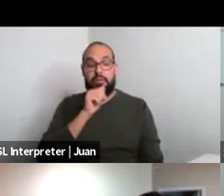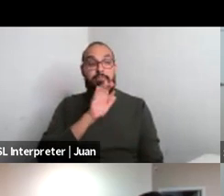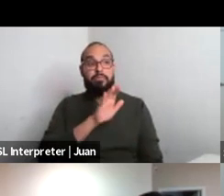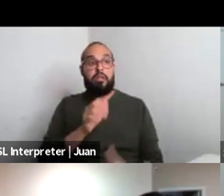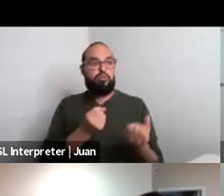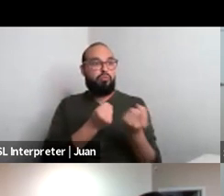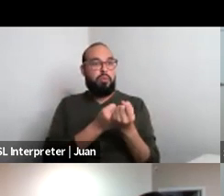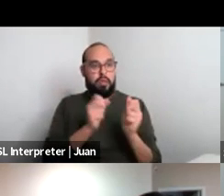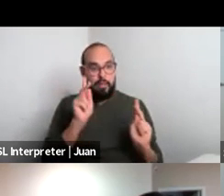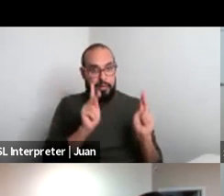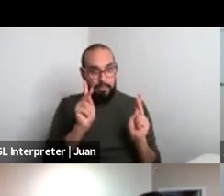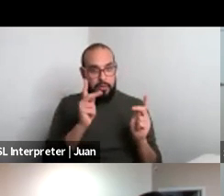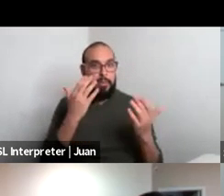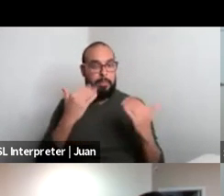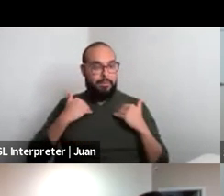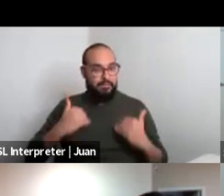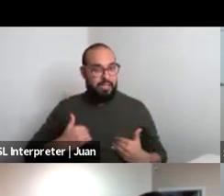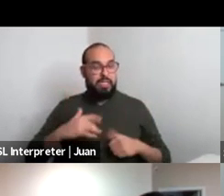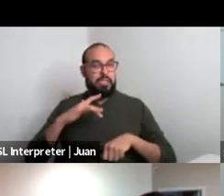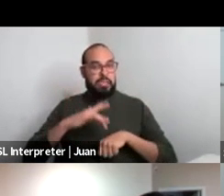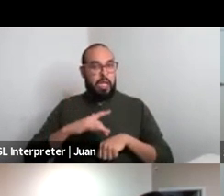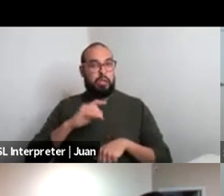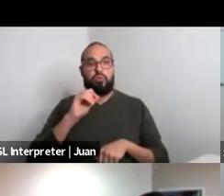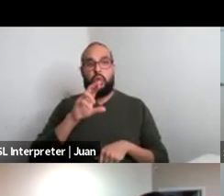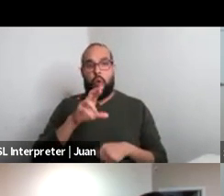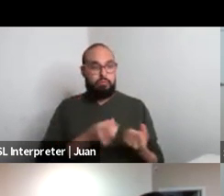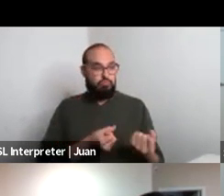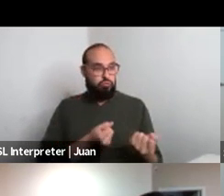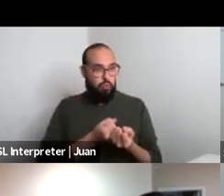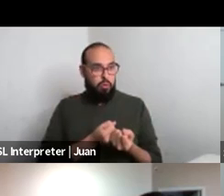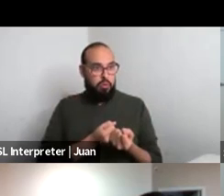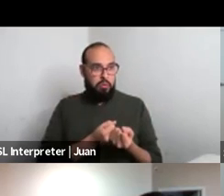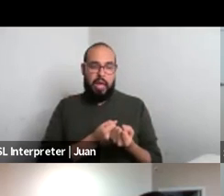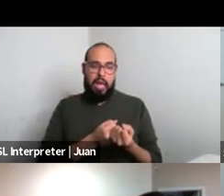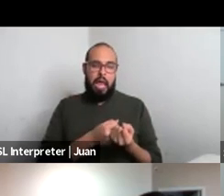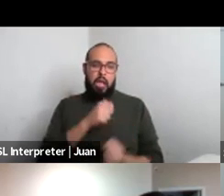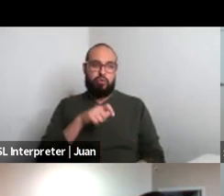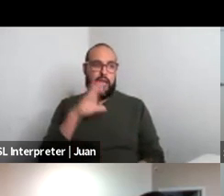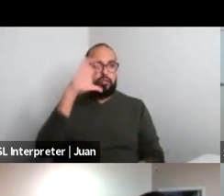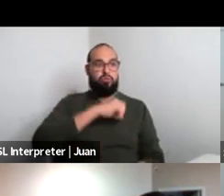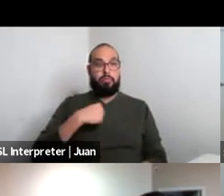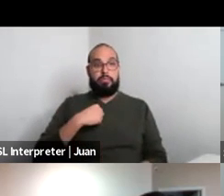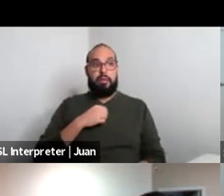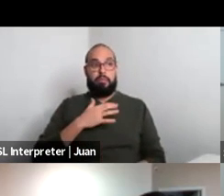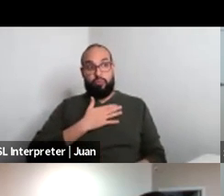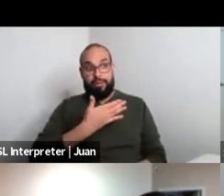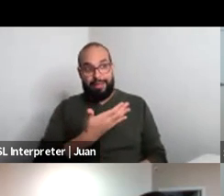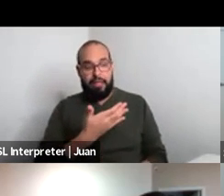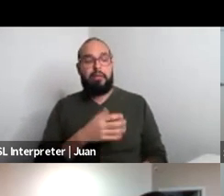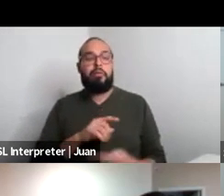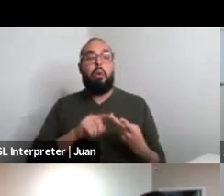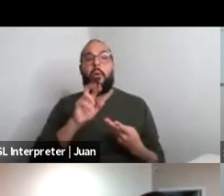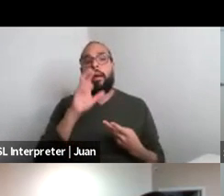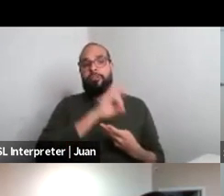like physically touch them or assist them in ways that I should not assume that I will do, or that they won't need during the meeting. So